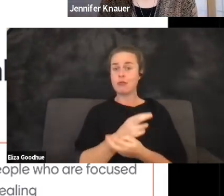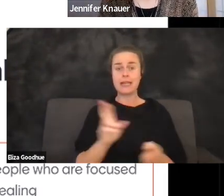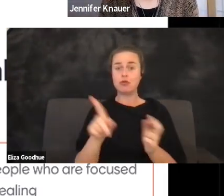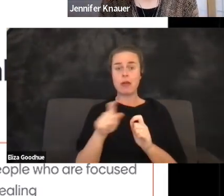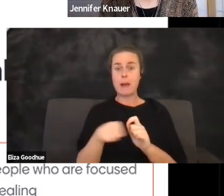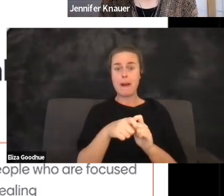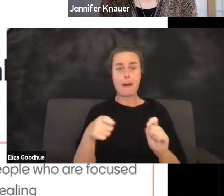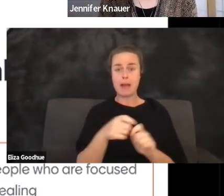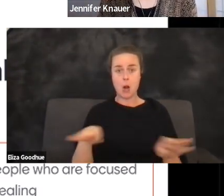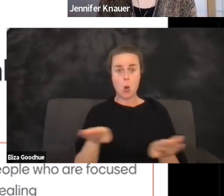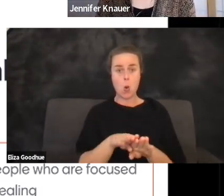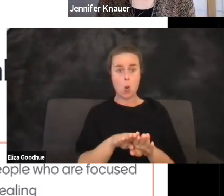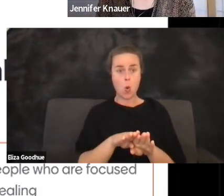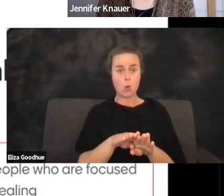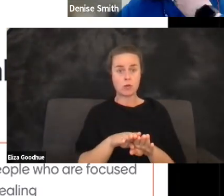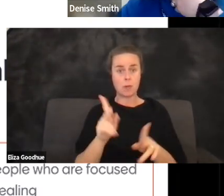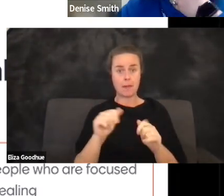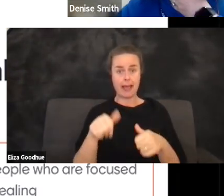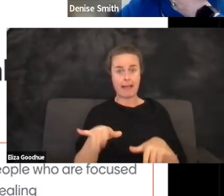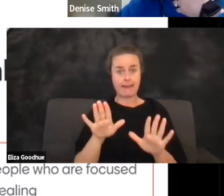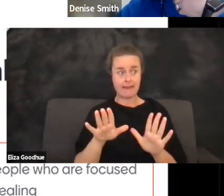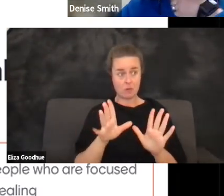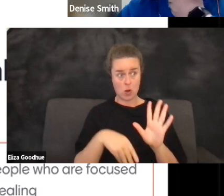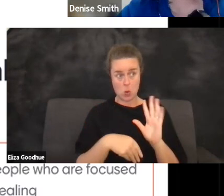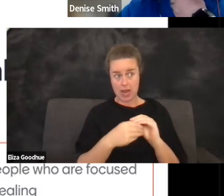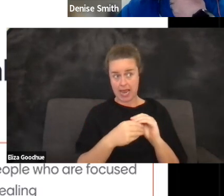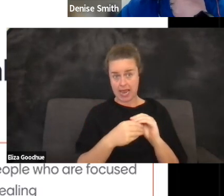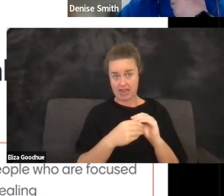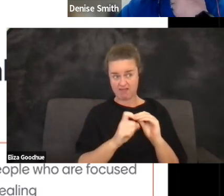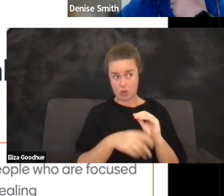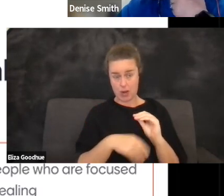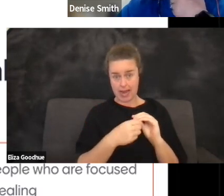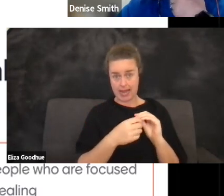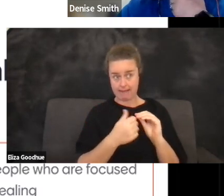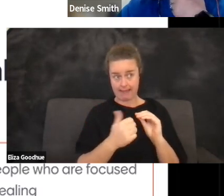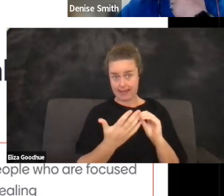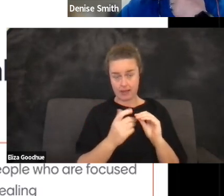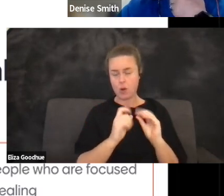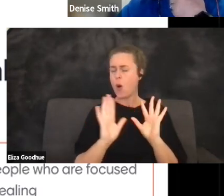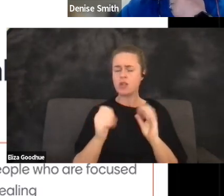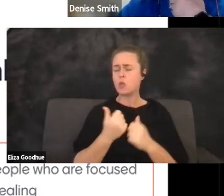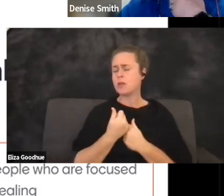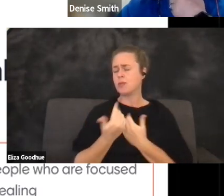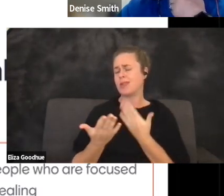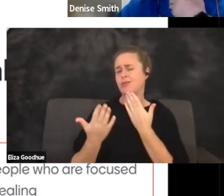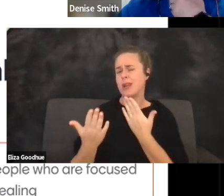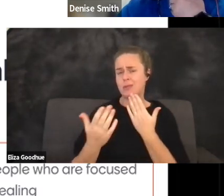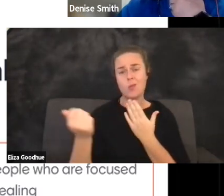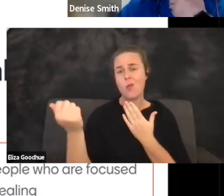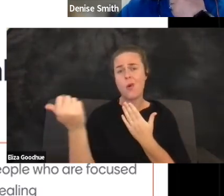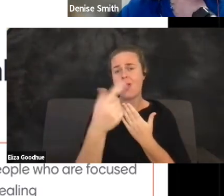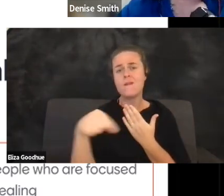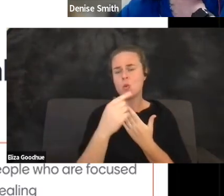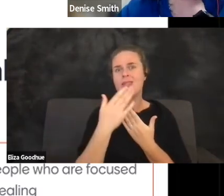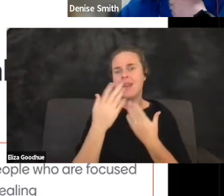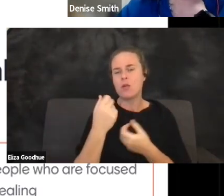Is there anything else you need to say? I don't think so. I just want to express gratitude and thanks for participating and for being part of this.